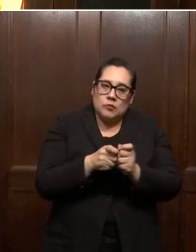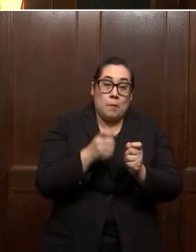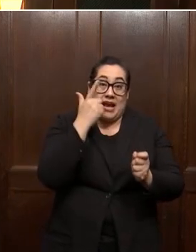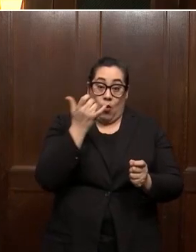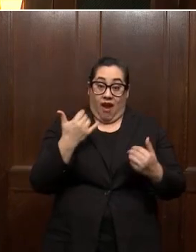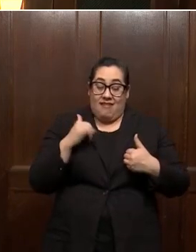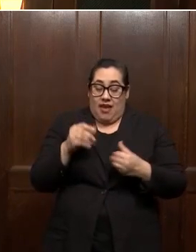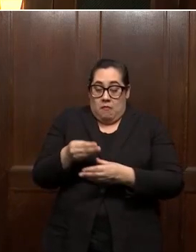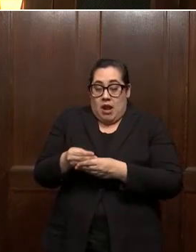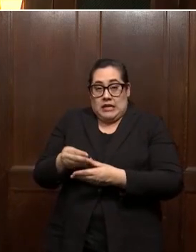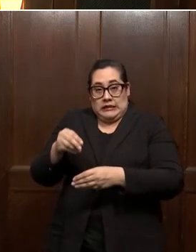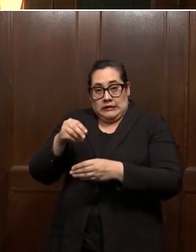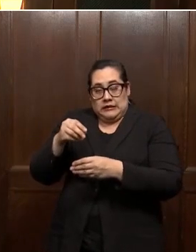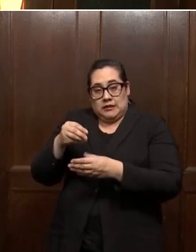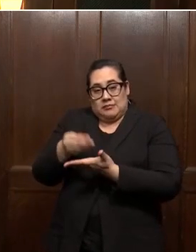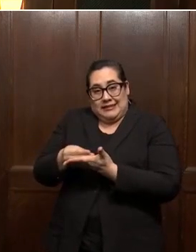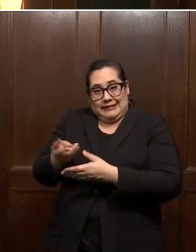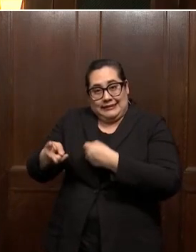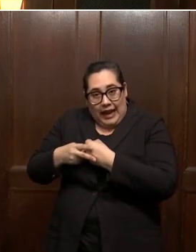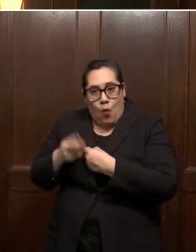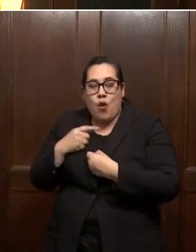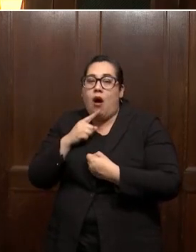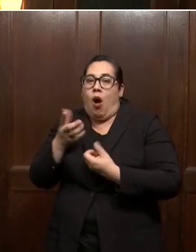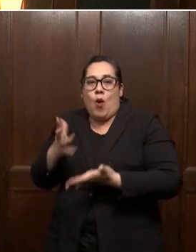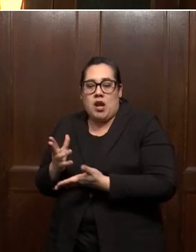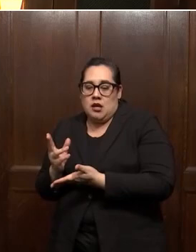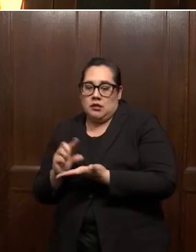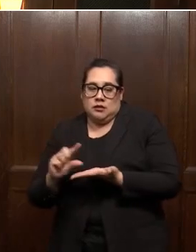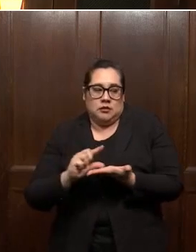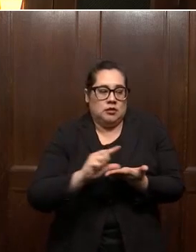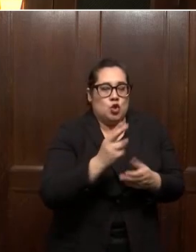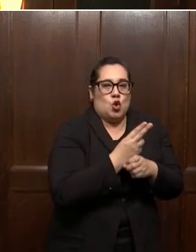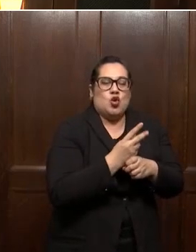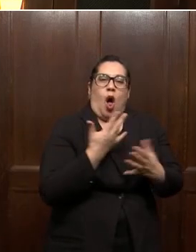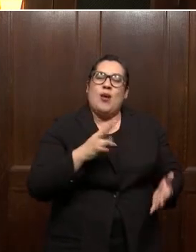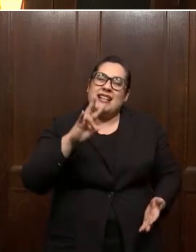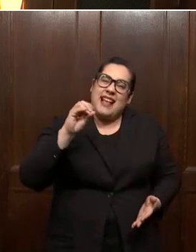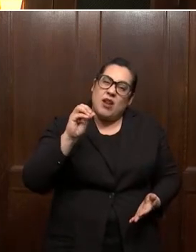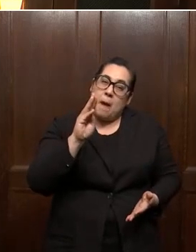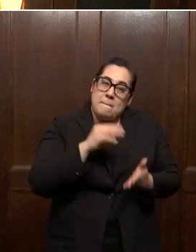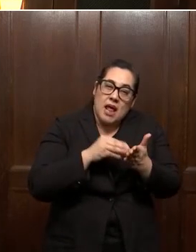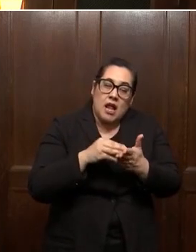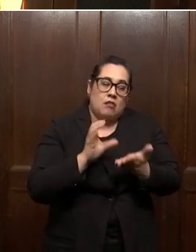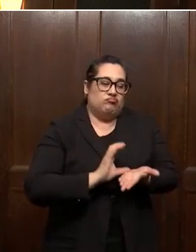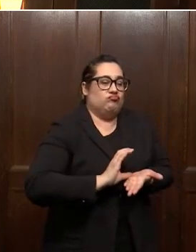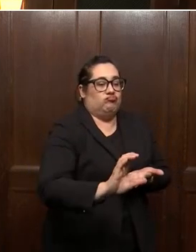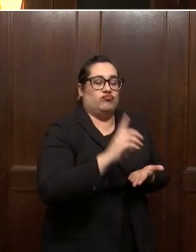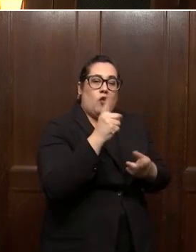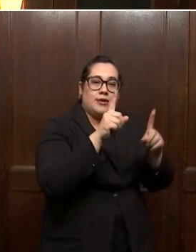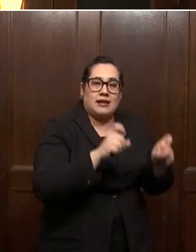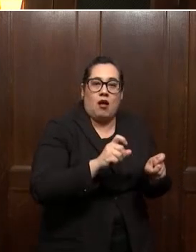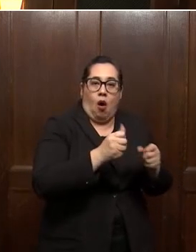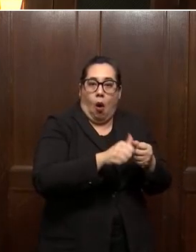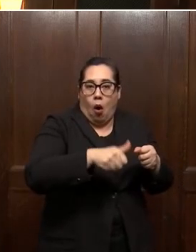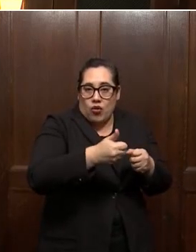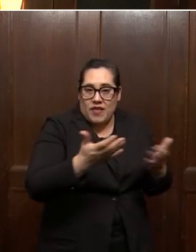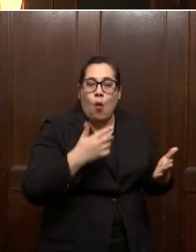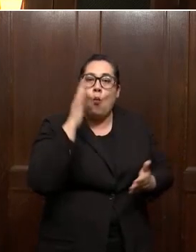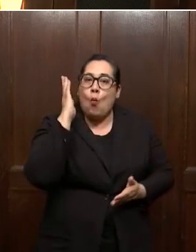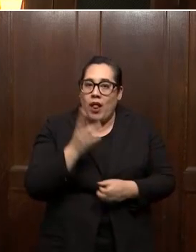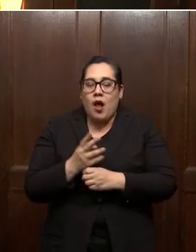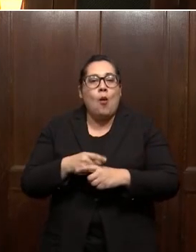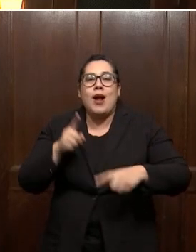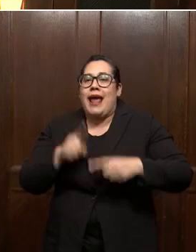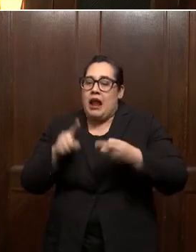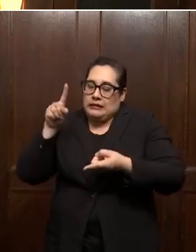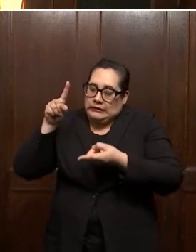fund that we are dipping into it in the hundreds of millions, already $70 million that we put forward to get the testing done and other things. So we will use that, but we can't go